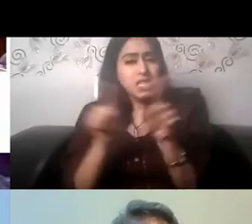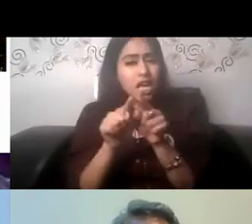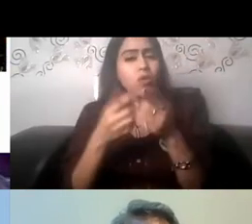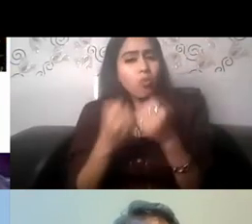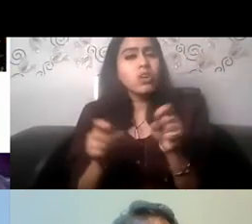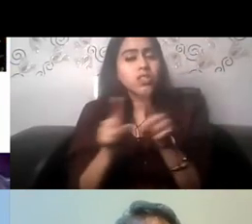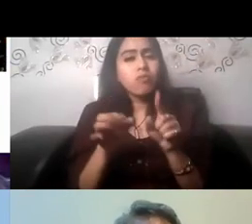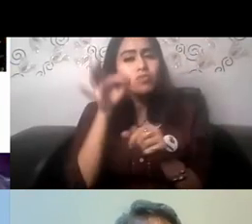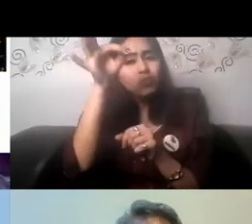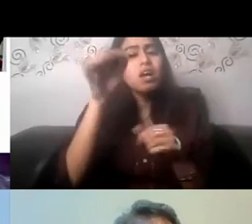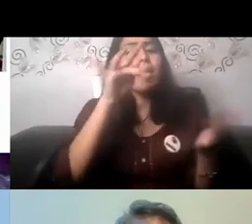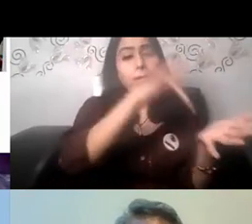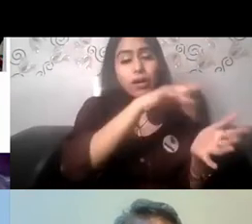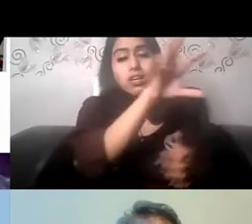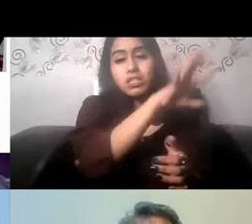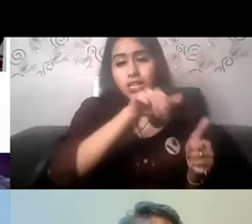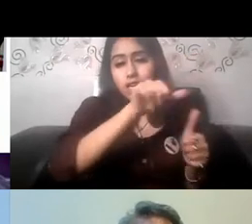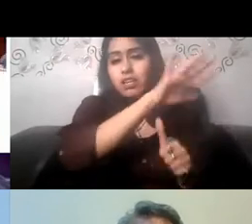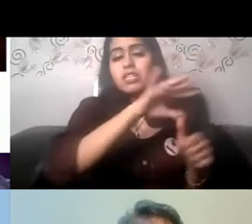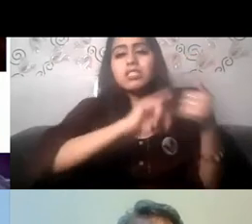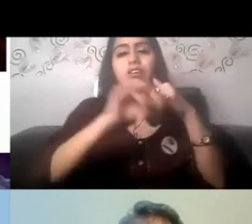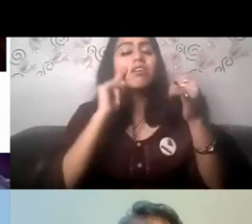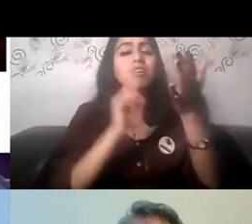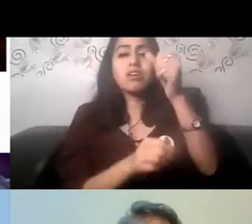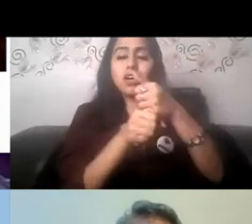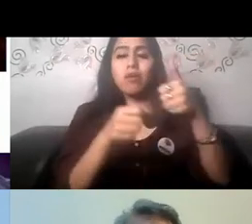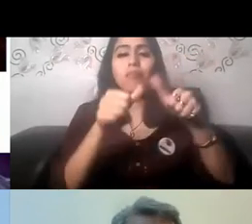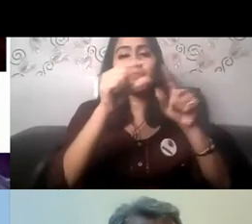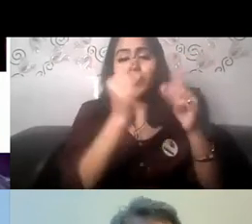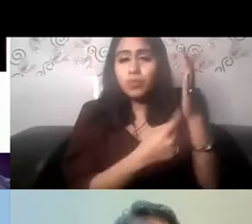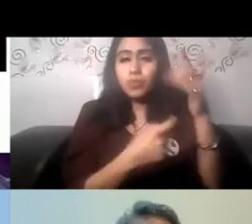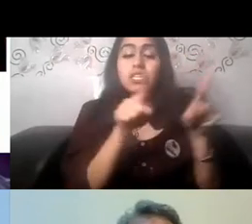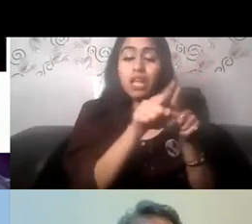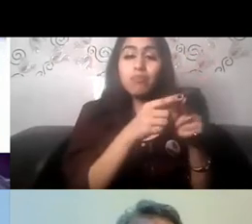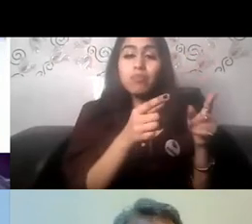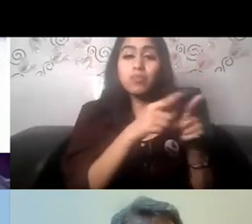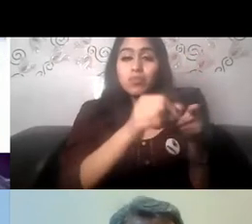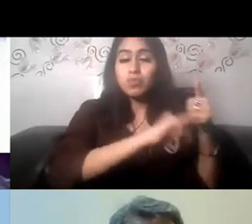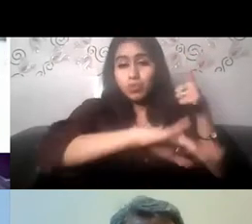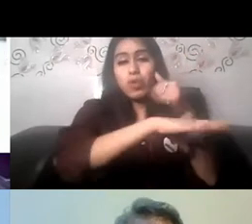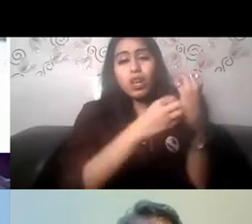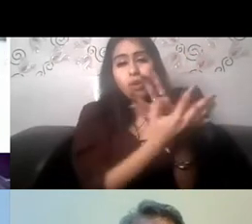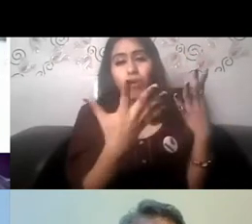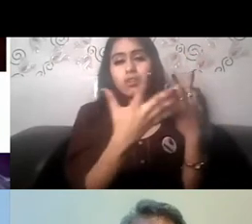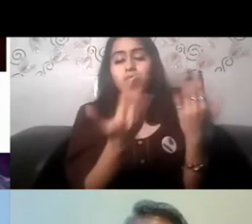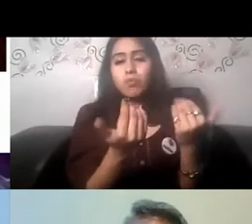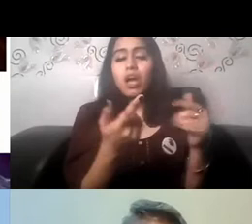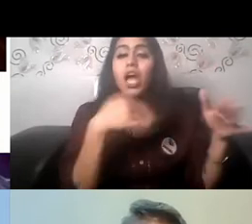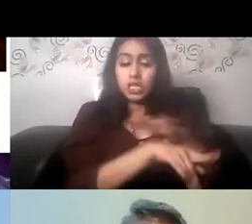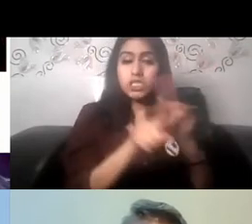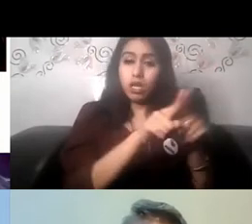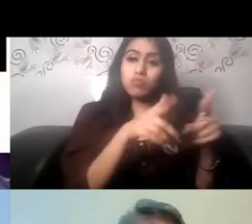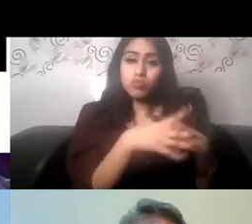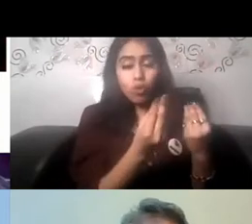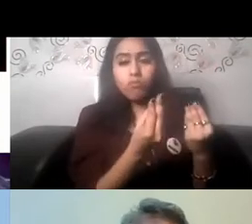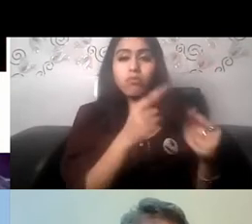mean, definitely they have to be included in the society. There's a lot that can be done. There is employment that can be generated.